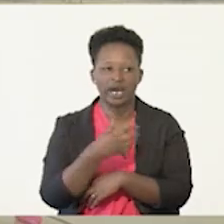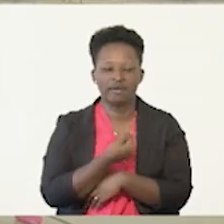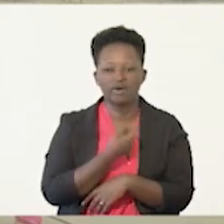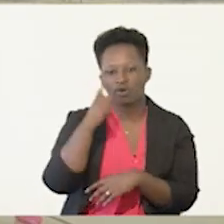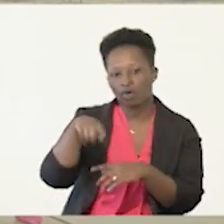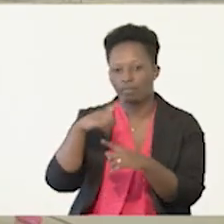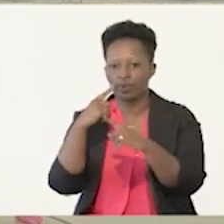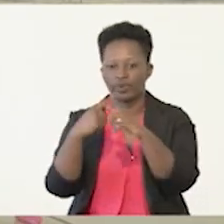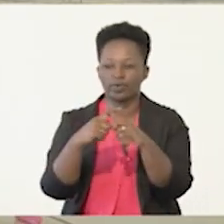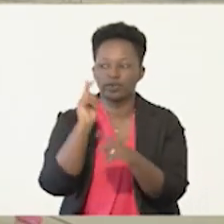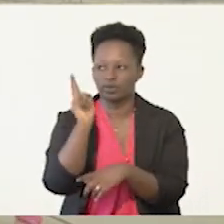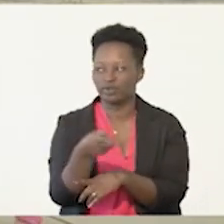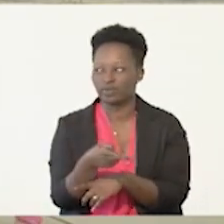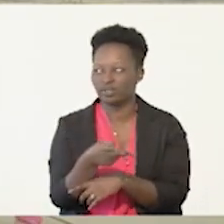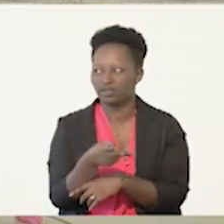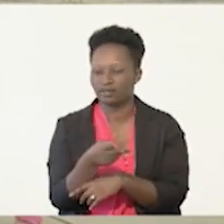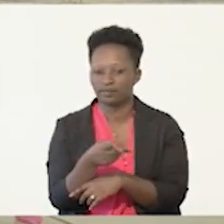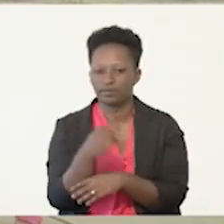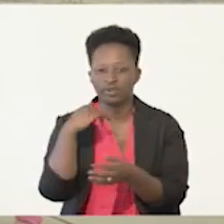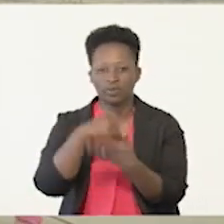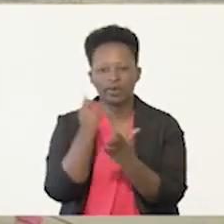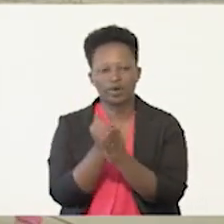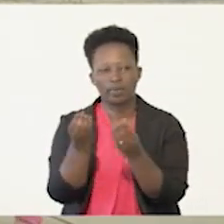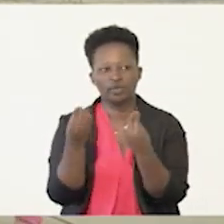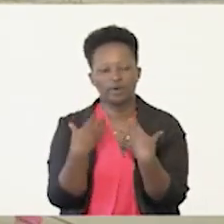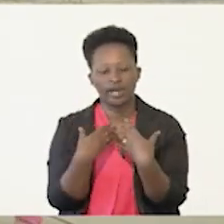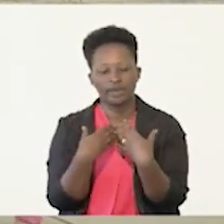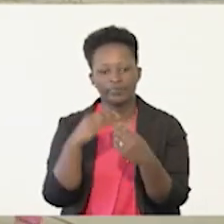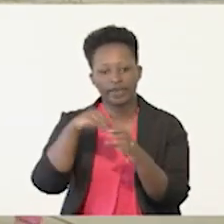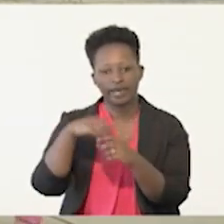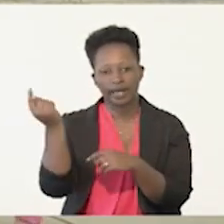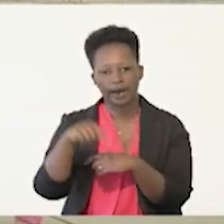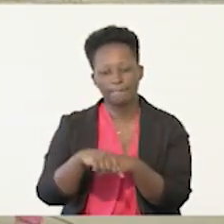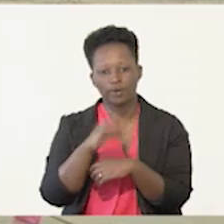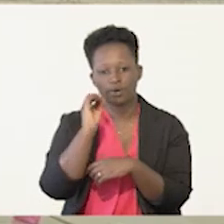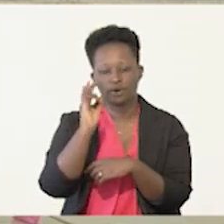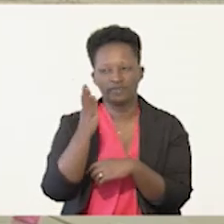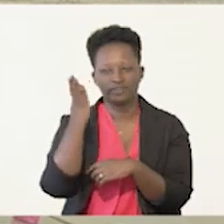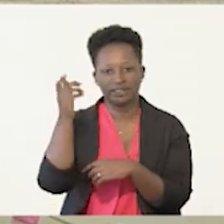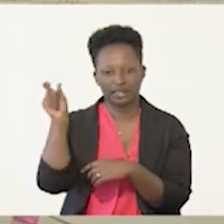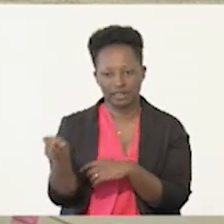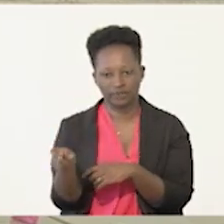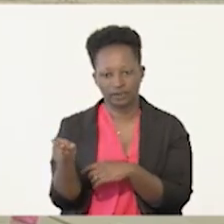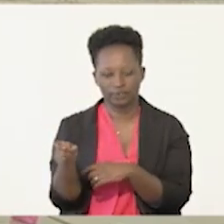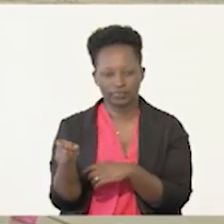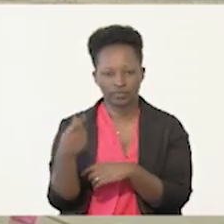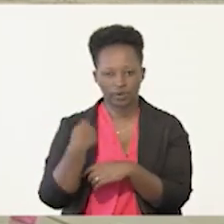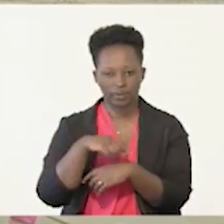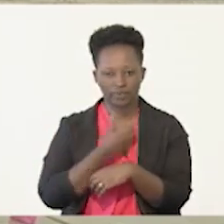you multiply 2,000, because they have given us the income of this individual. So we